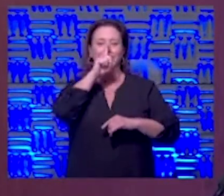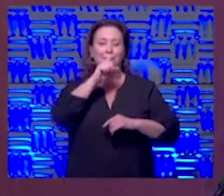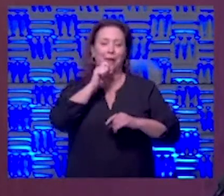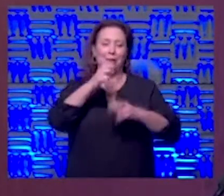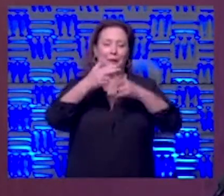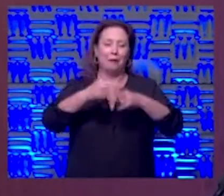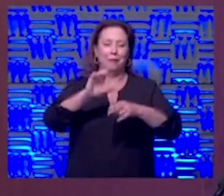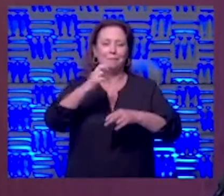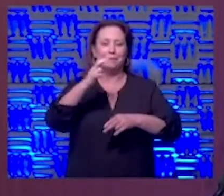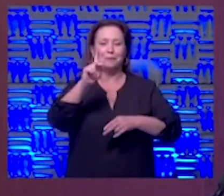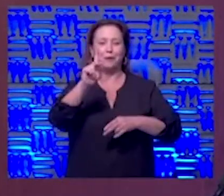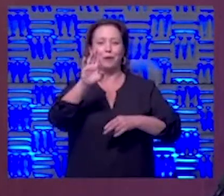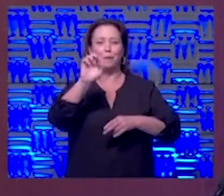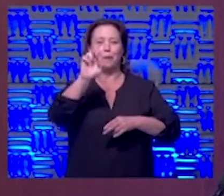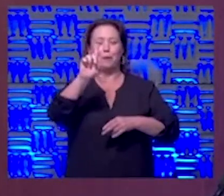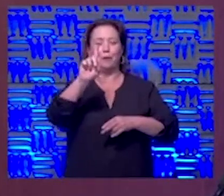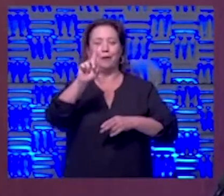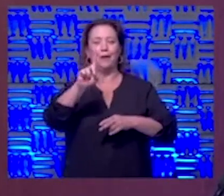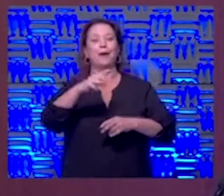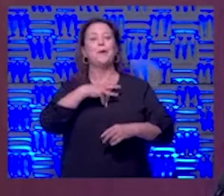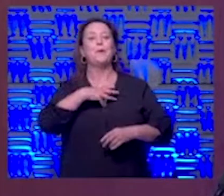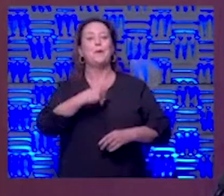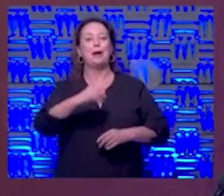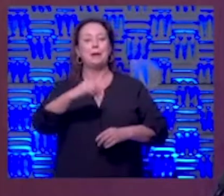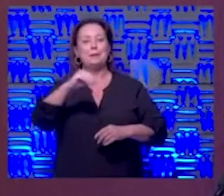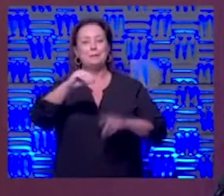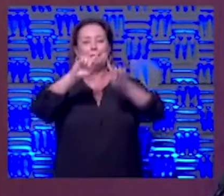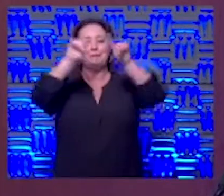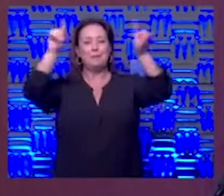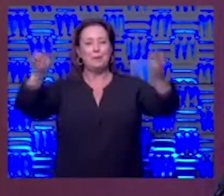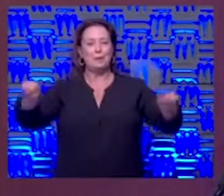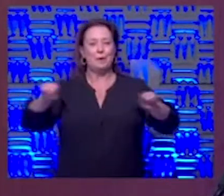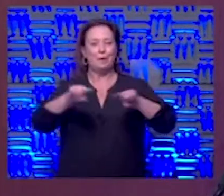you. Smart board, whatever it may be, but